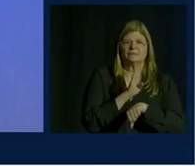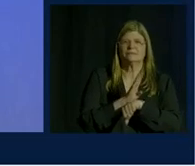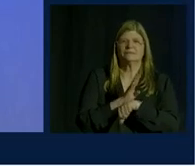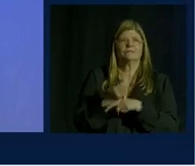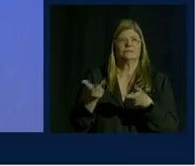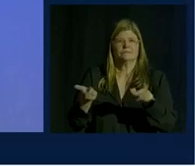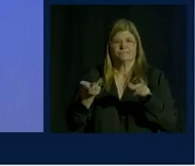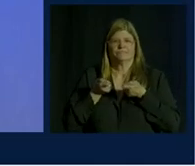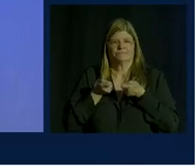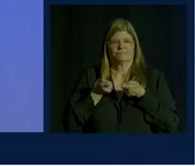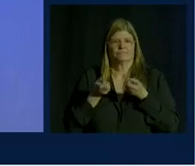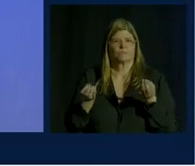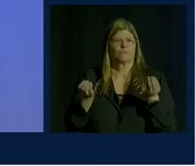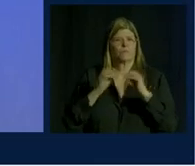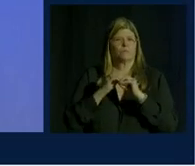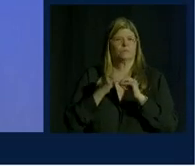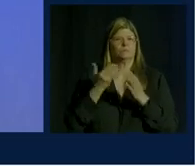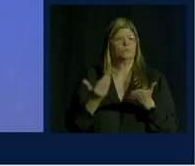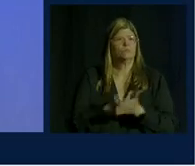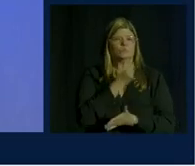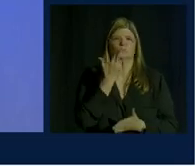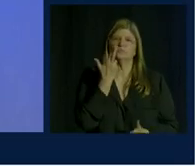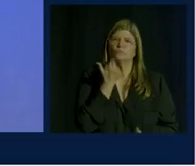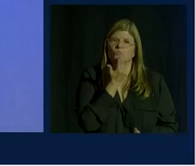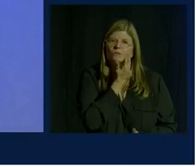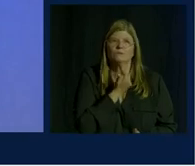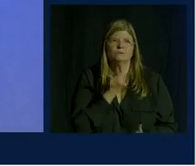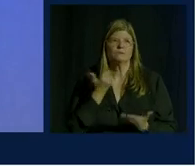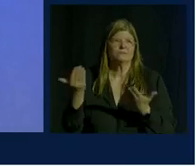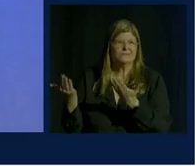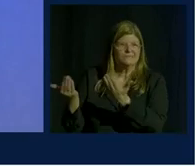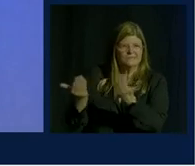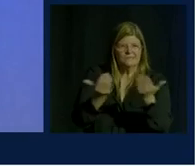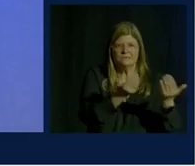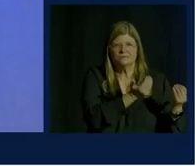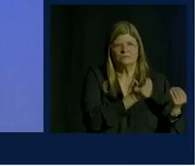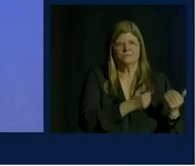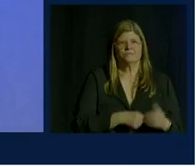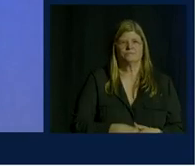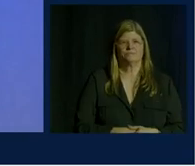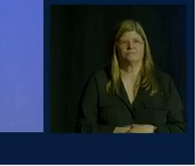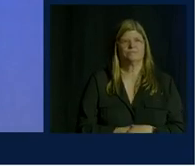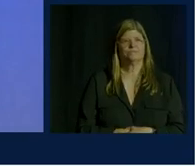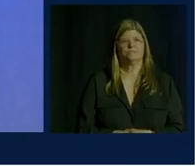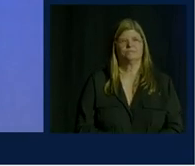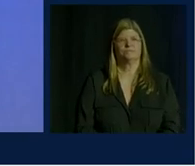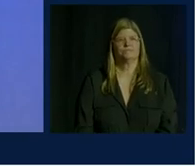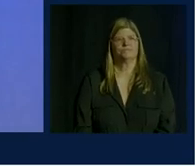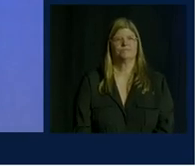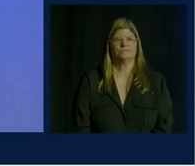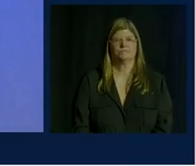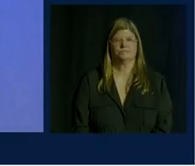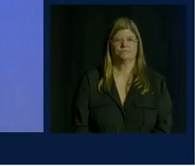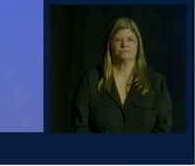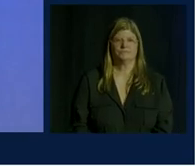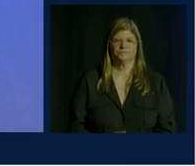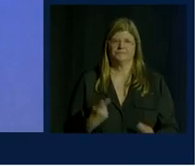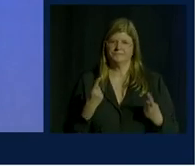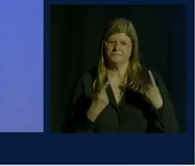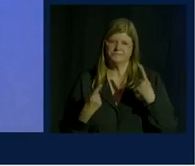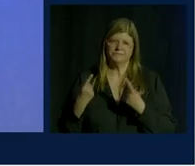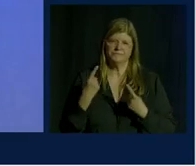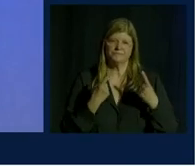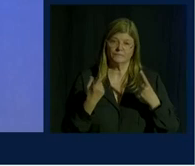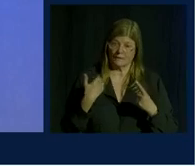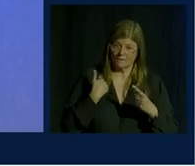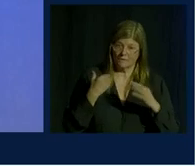you're also doing delivery of also retail goods as well, so that's both exciting. I wonder, are there some other things in your crystal ball that you're